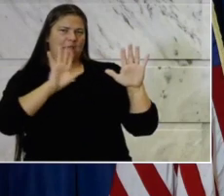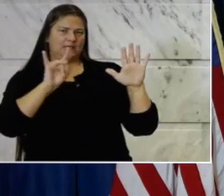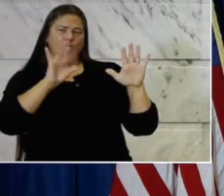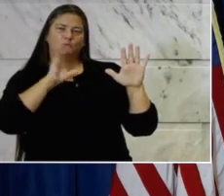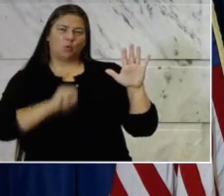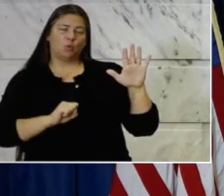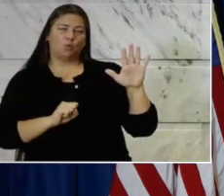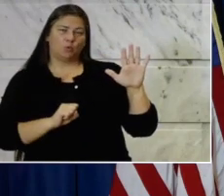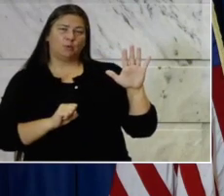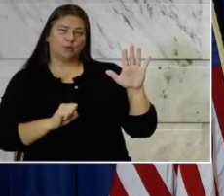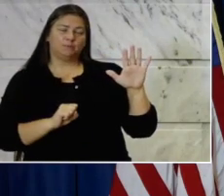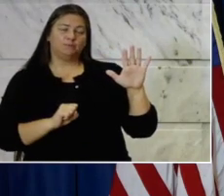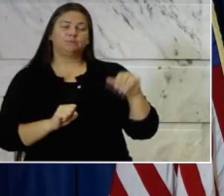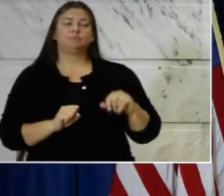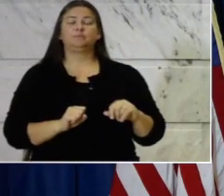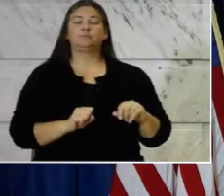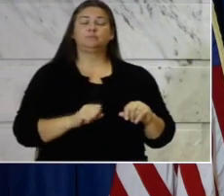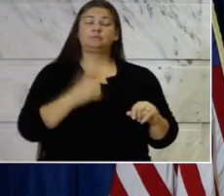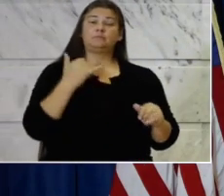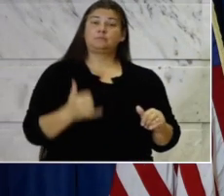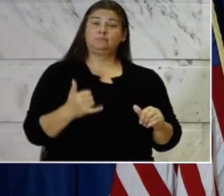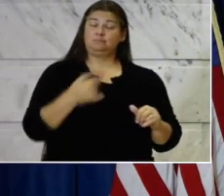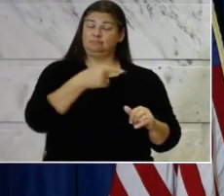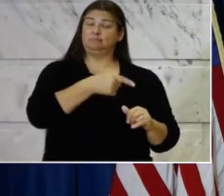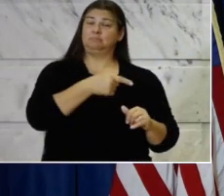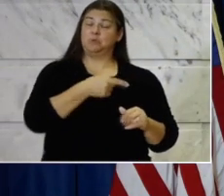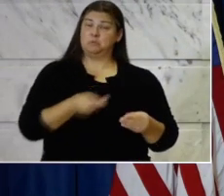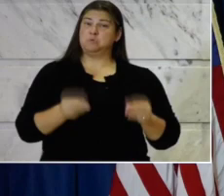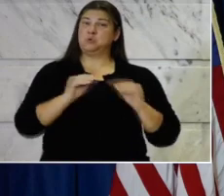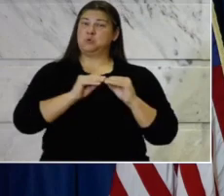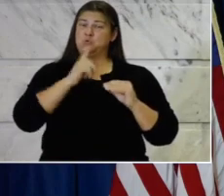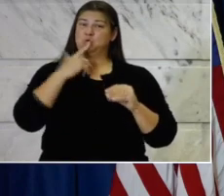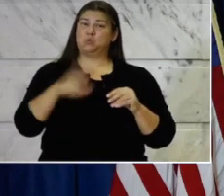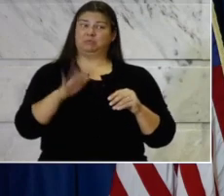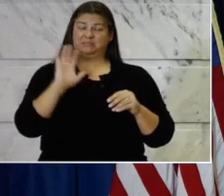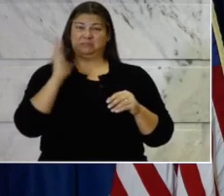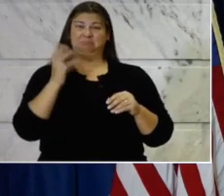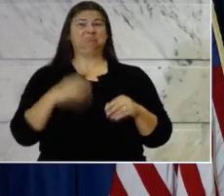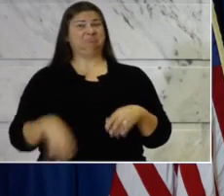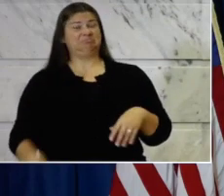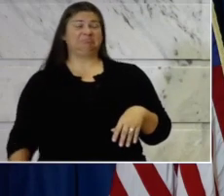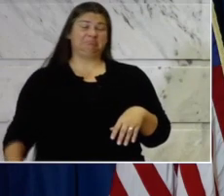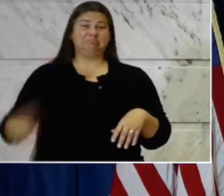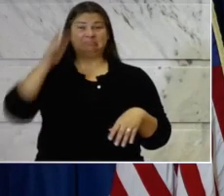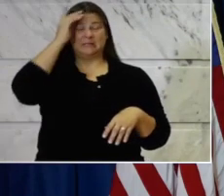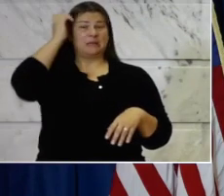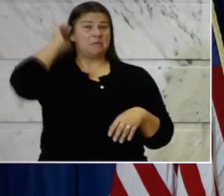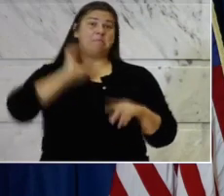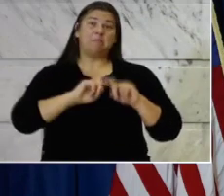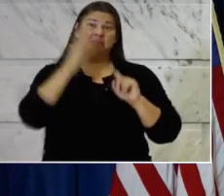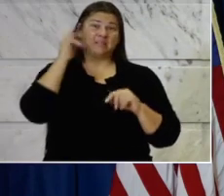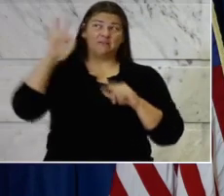years old. While those are more cases than we like to see, based on significant